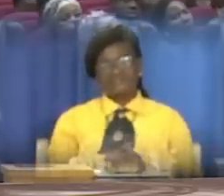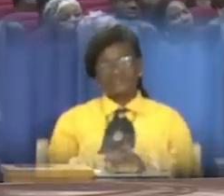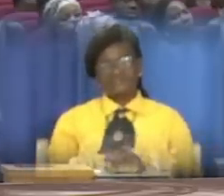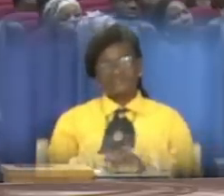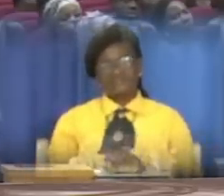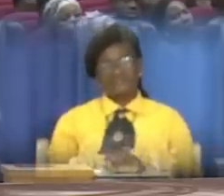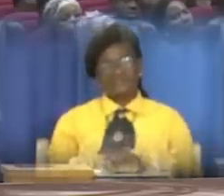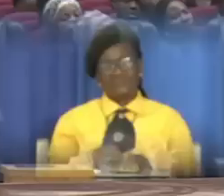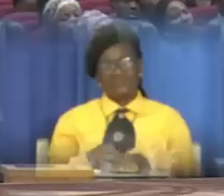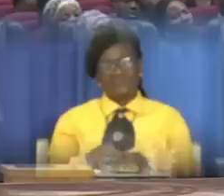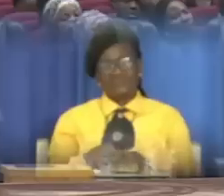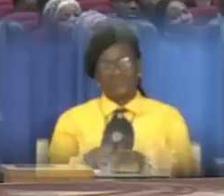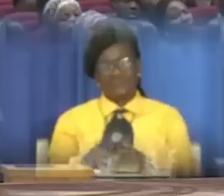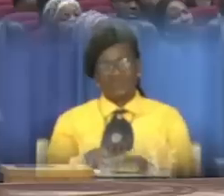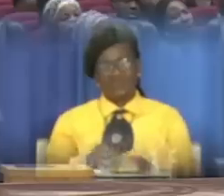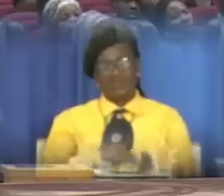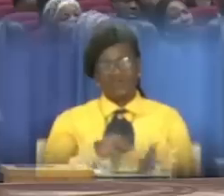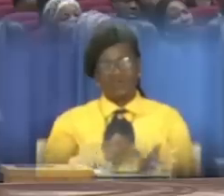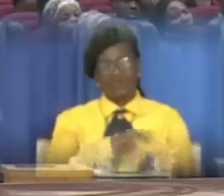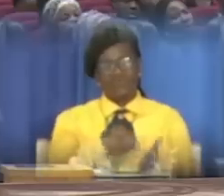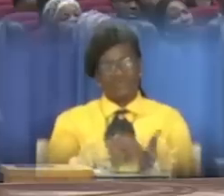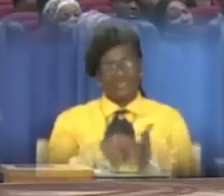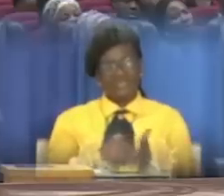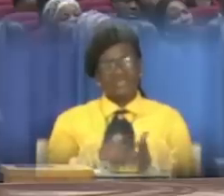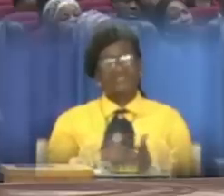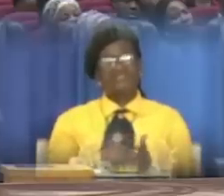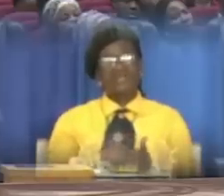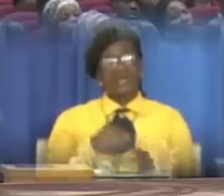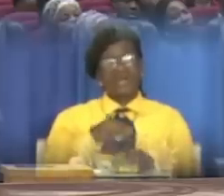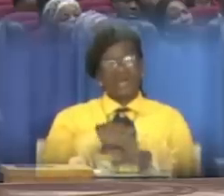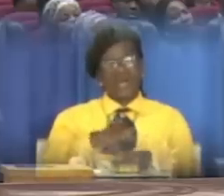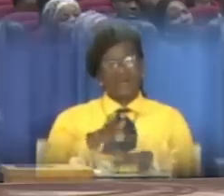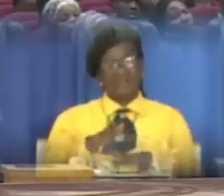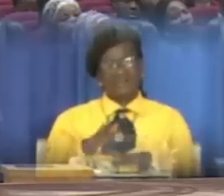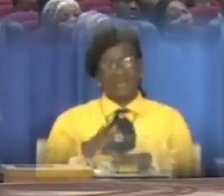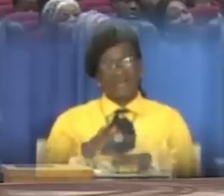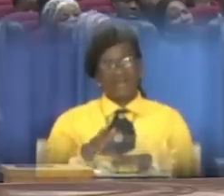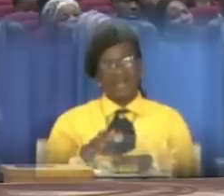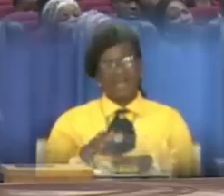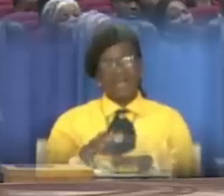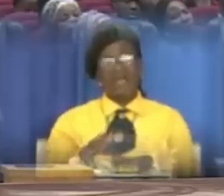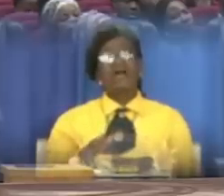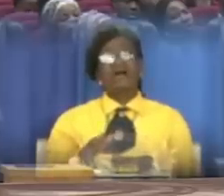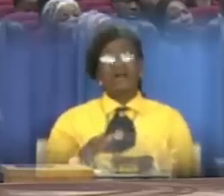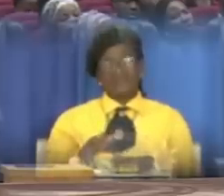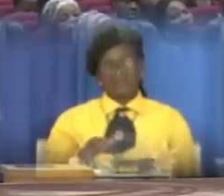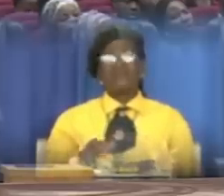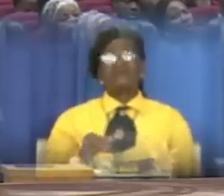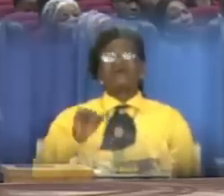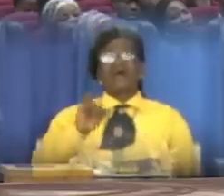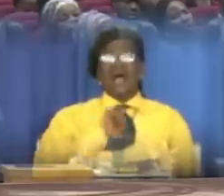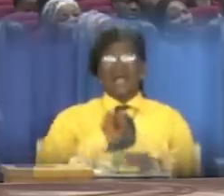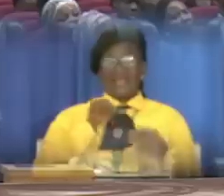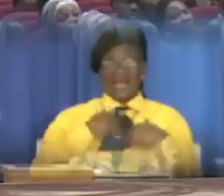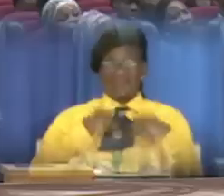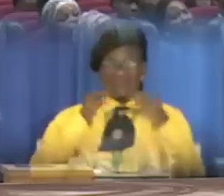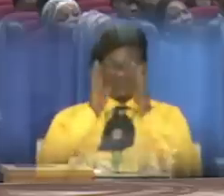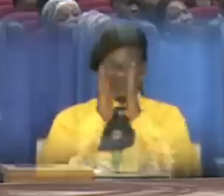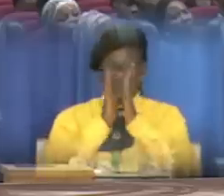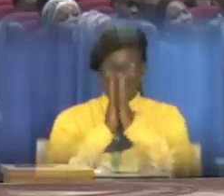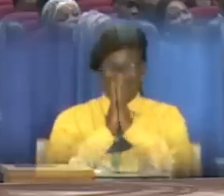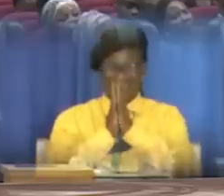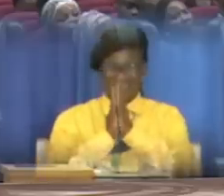A few minutes after we've been there, after I've prayed, and he tried